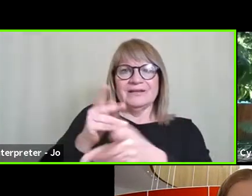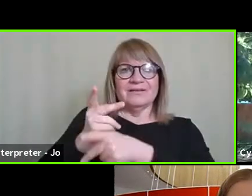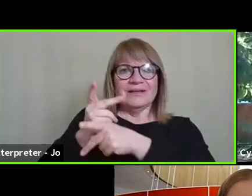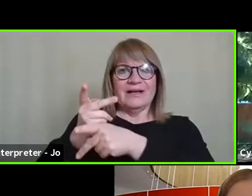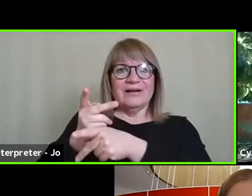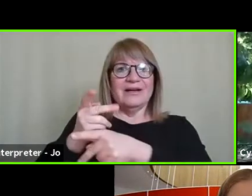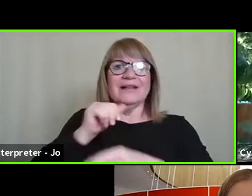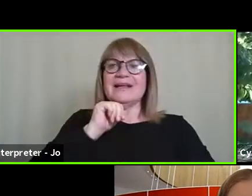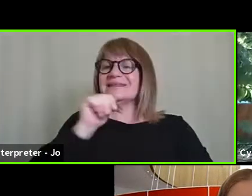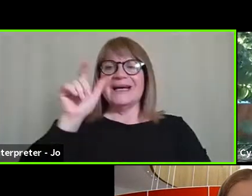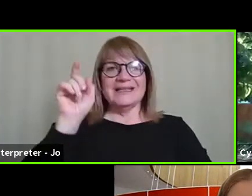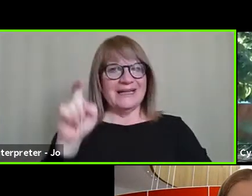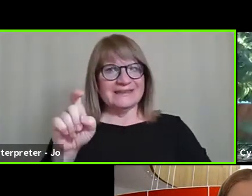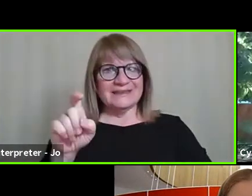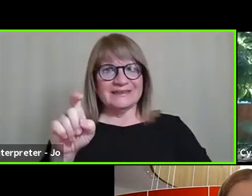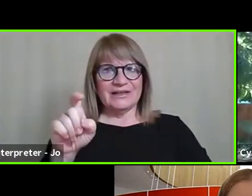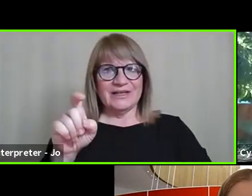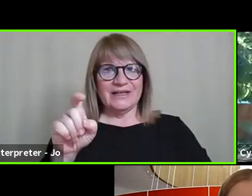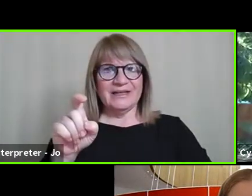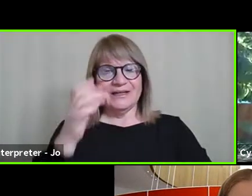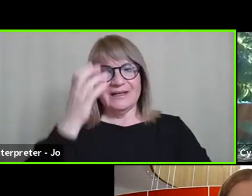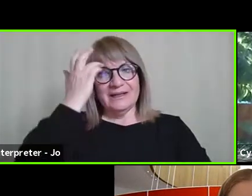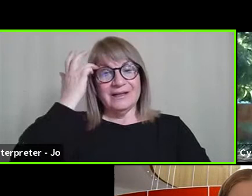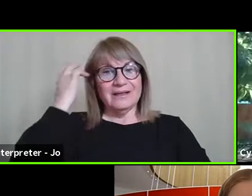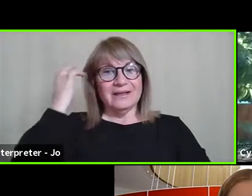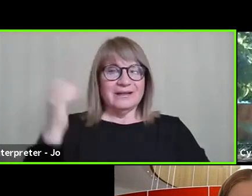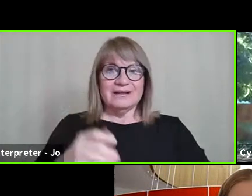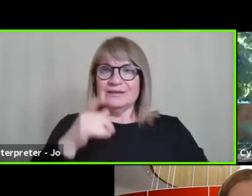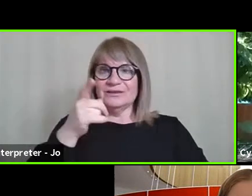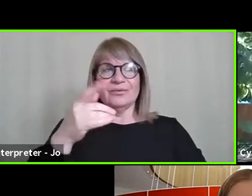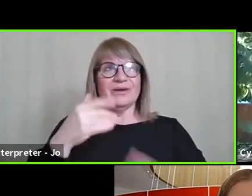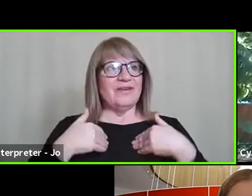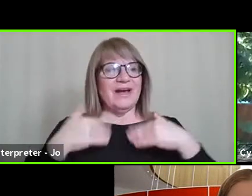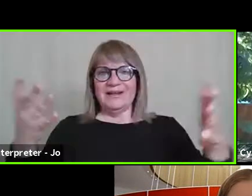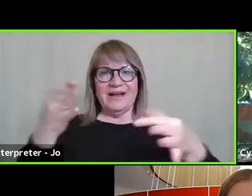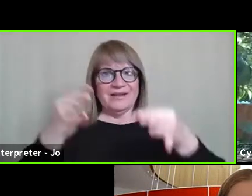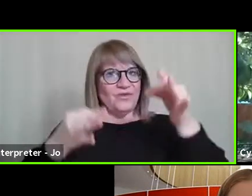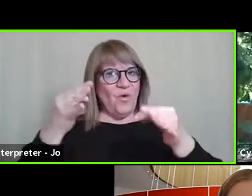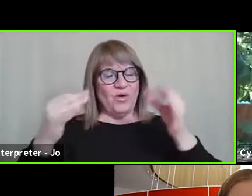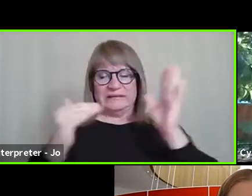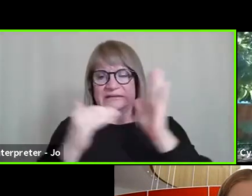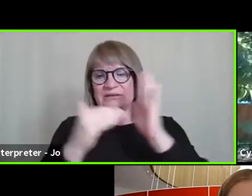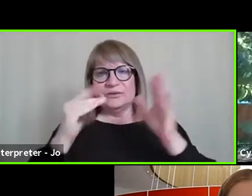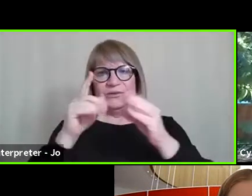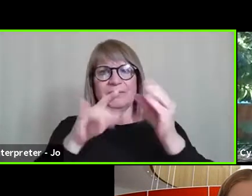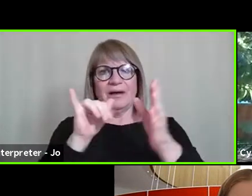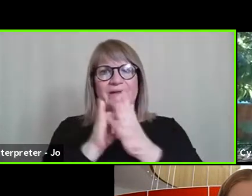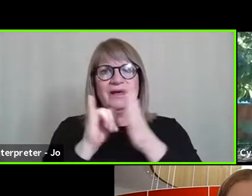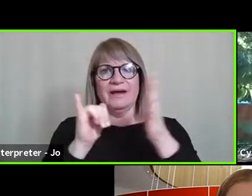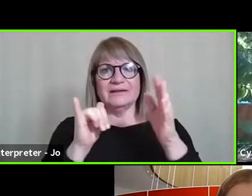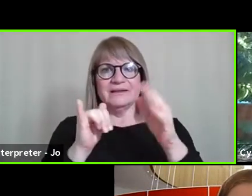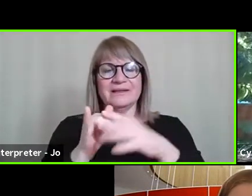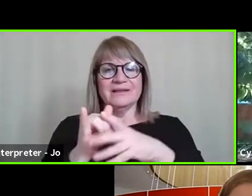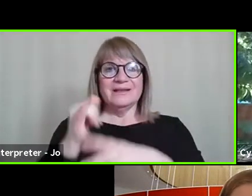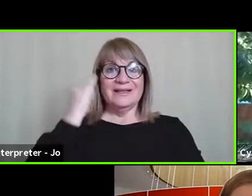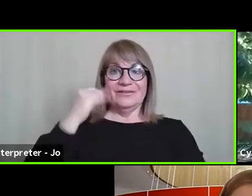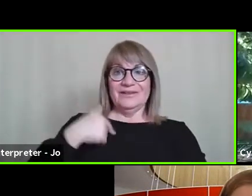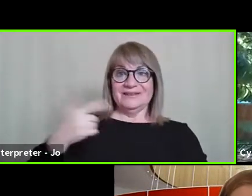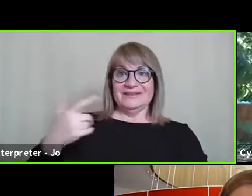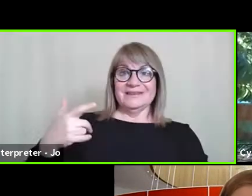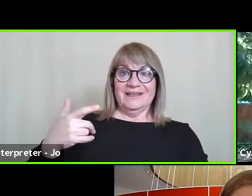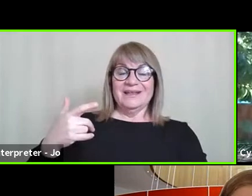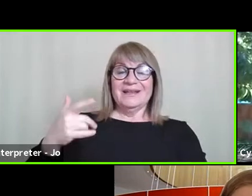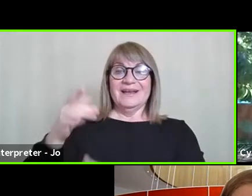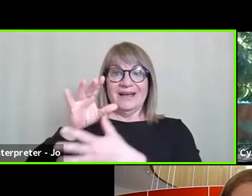necessary and tubal ligation on its face has been defined as a an elective procedure and it is illegal to